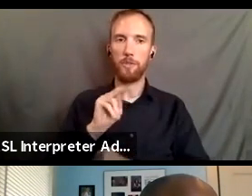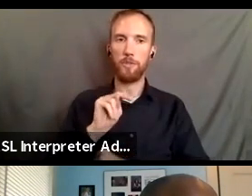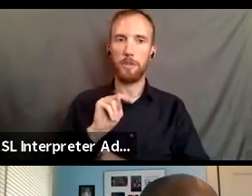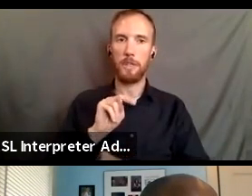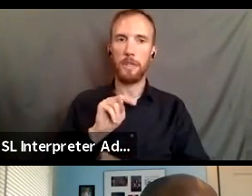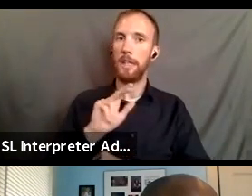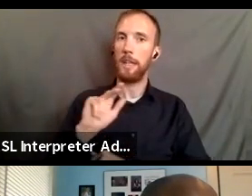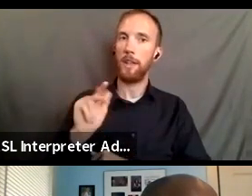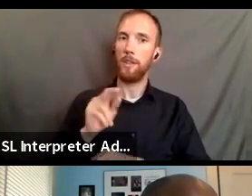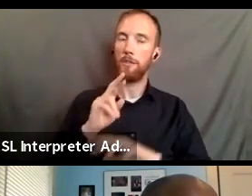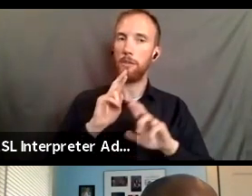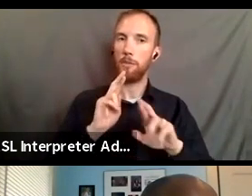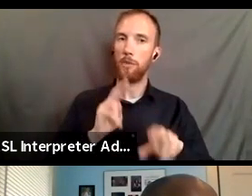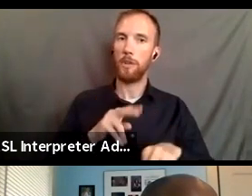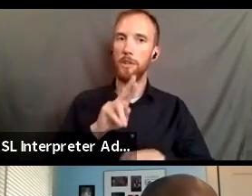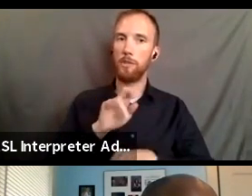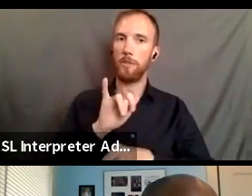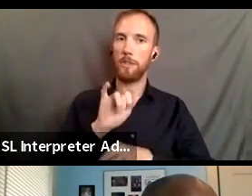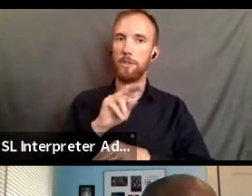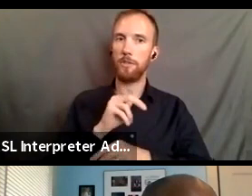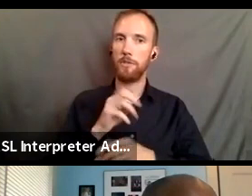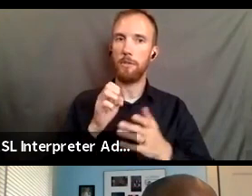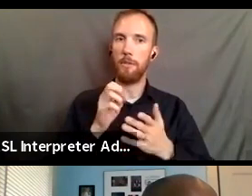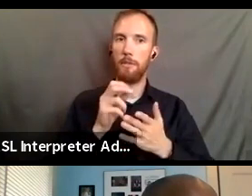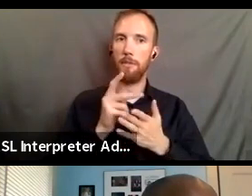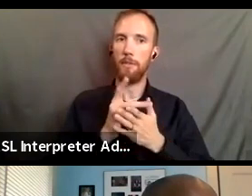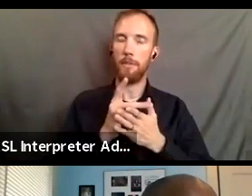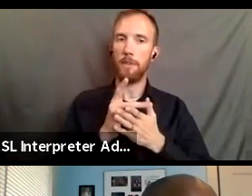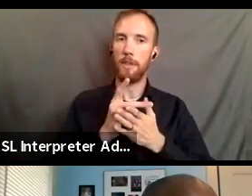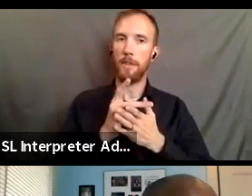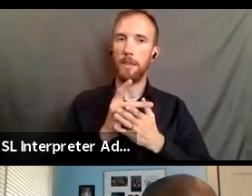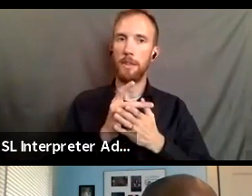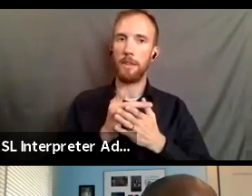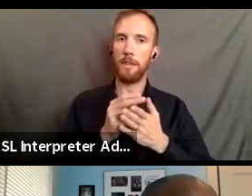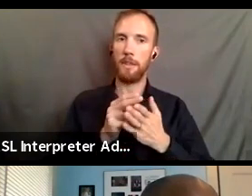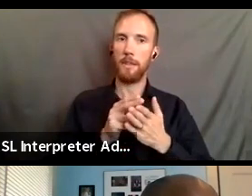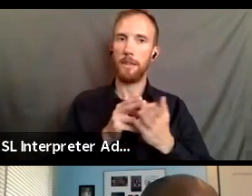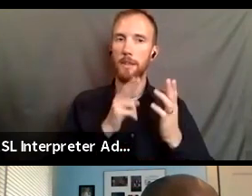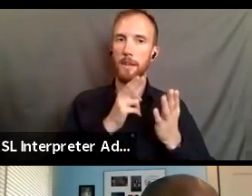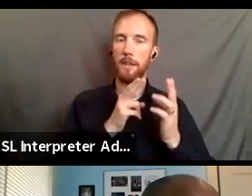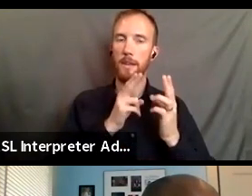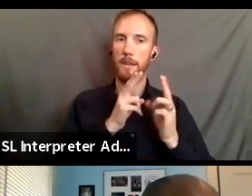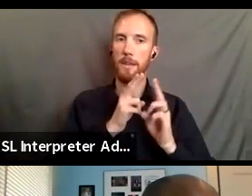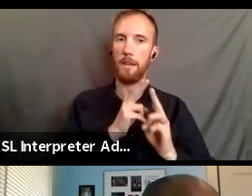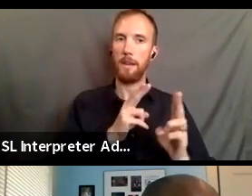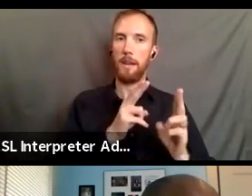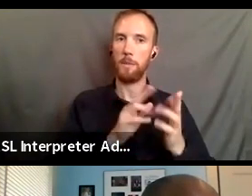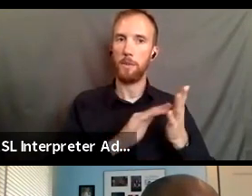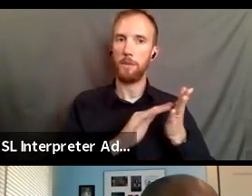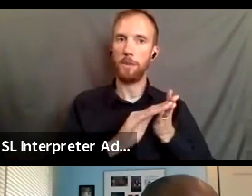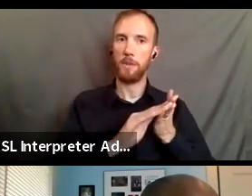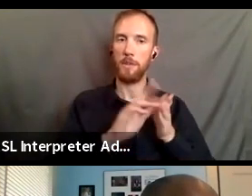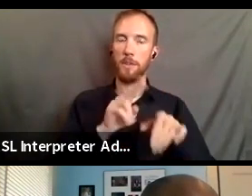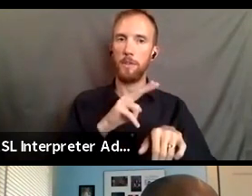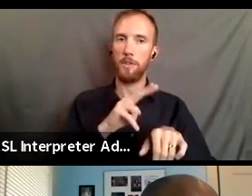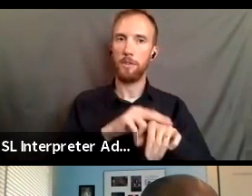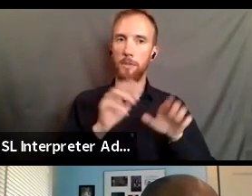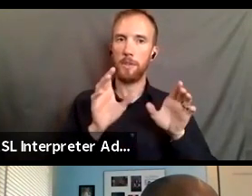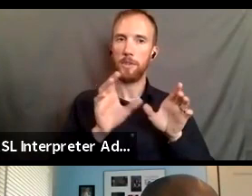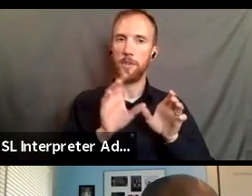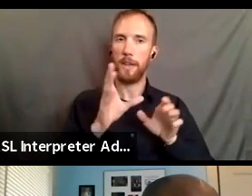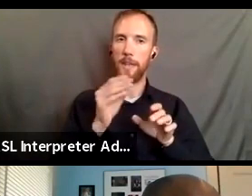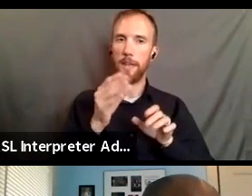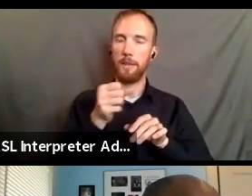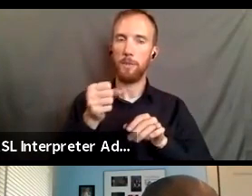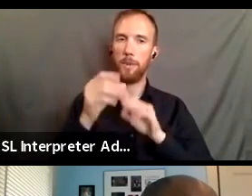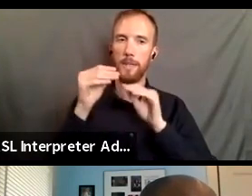president is the resolution authorizing the honorable termination of regularly regularly certified and appointed teachers and mr